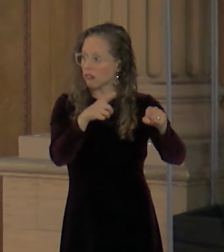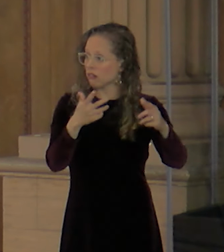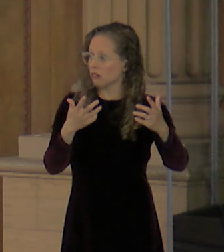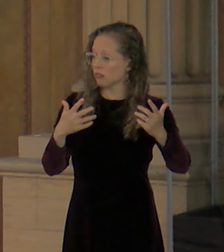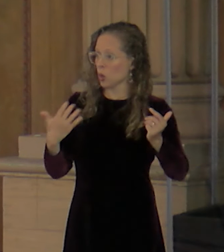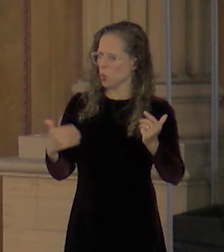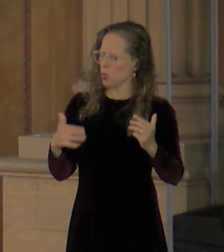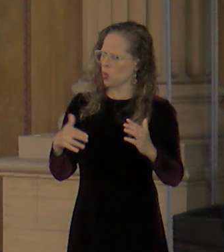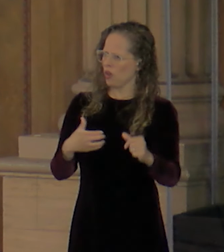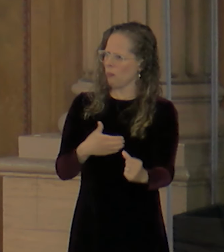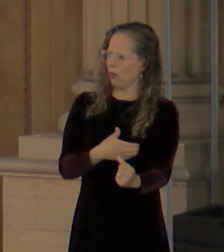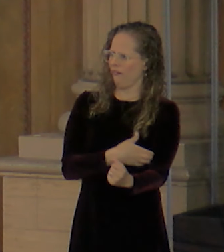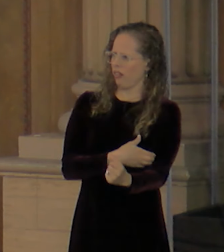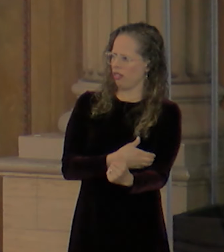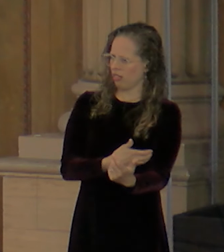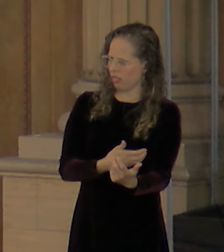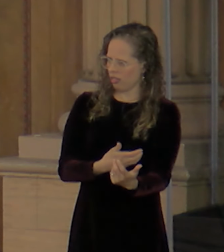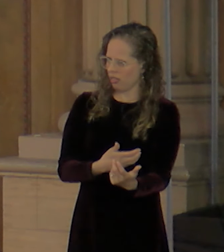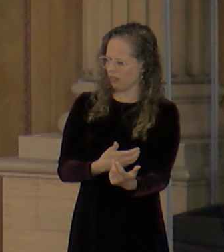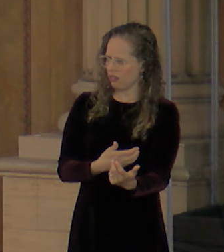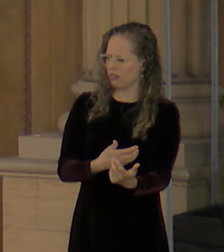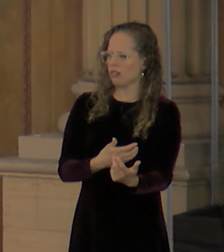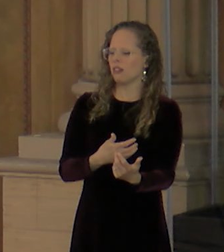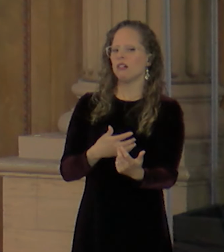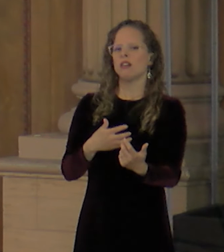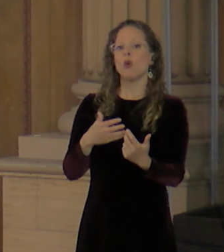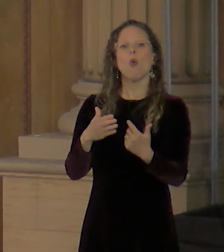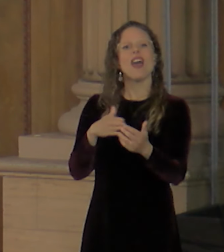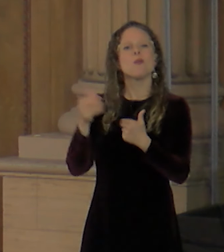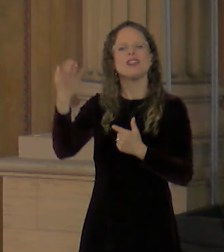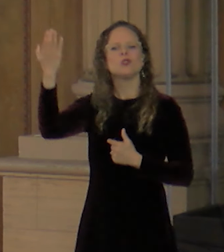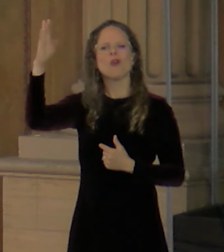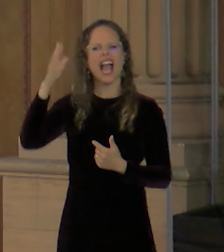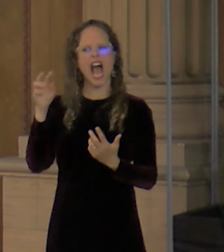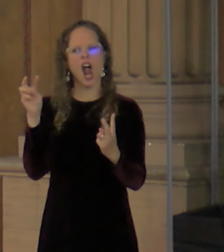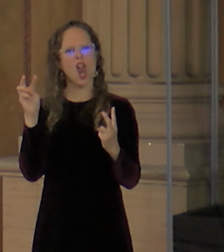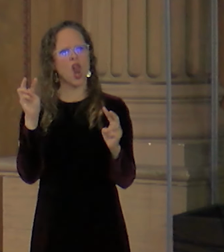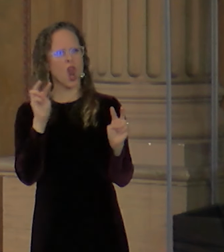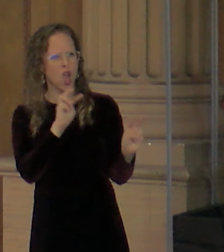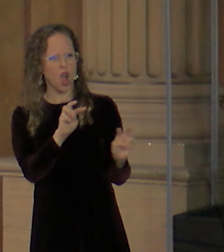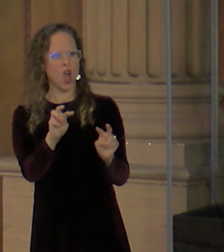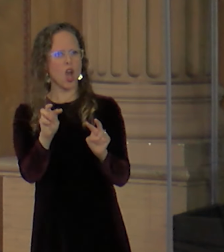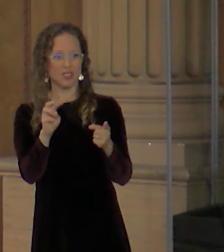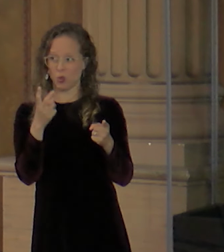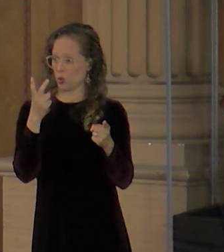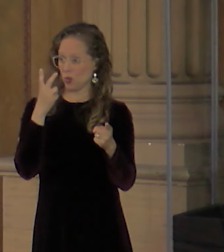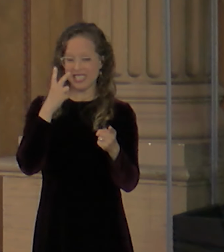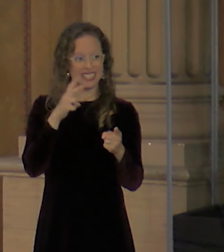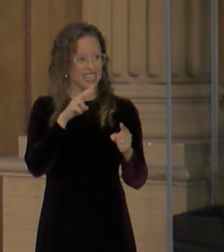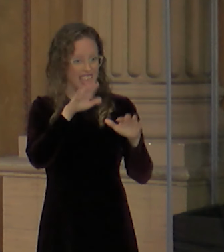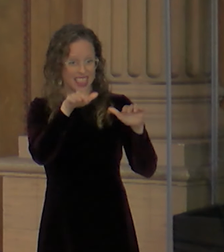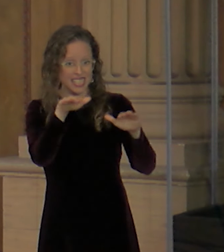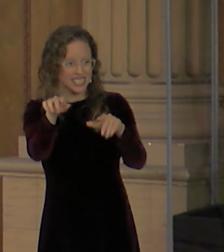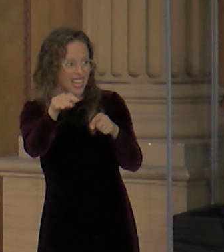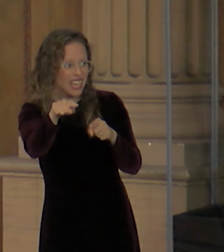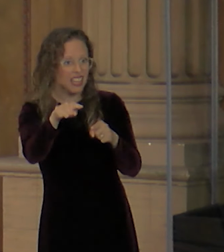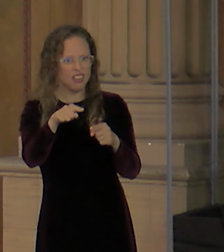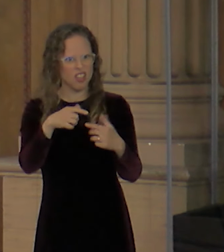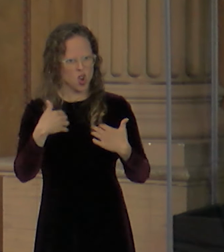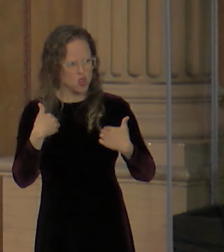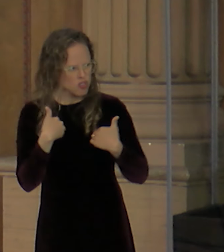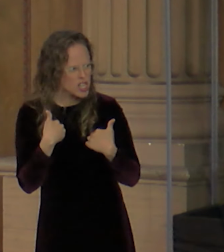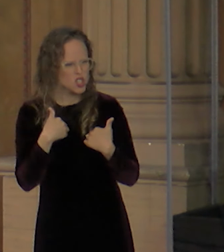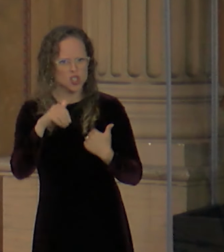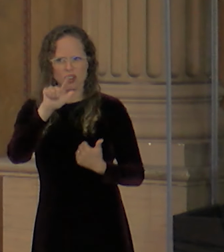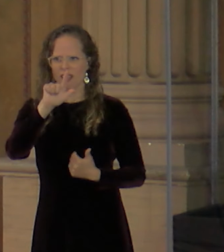chaos. And then God looks at Leviathan and says, within the chaotic, powerful sea, there's another real creature that